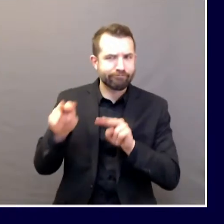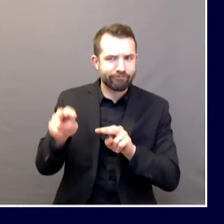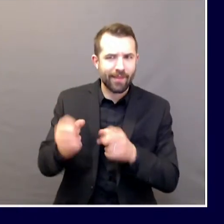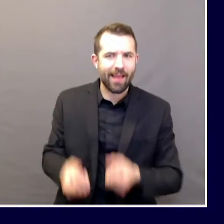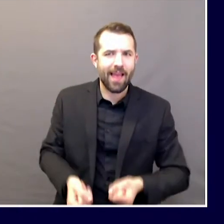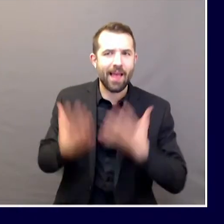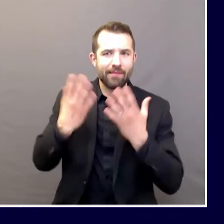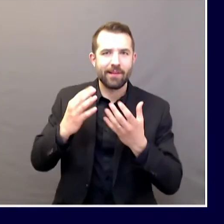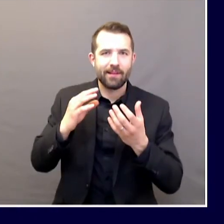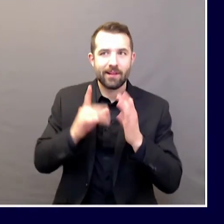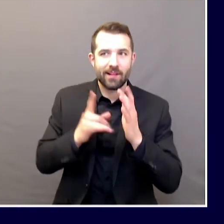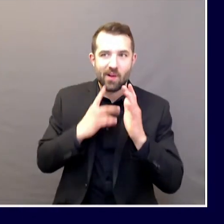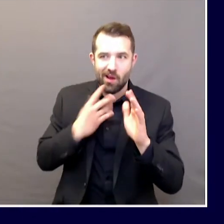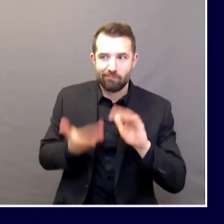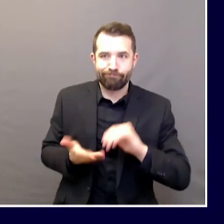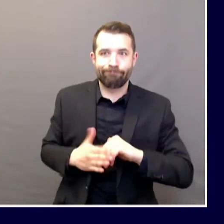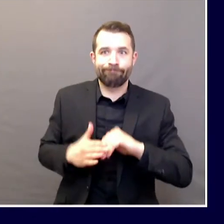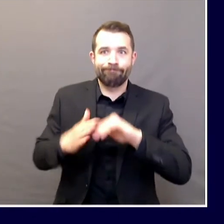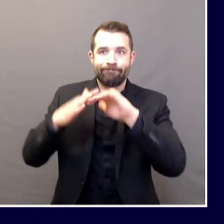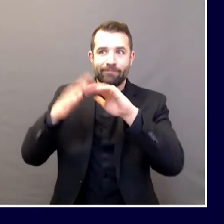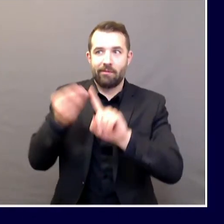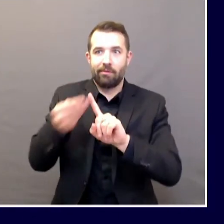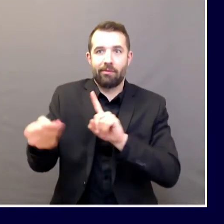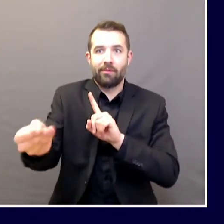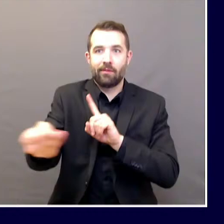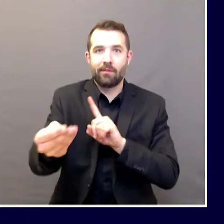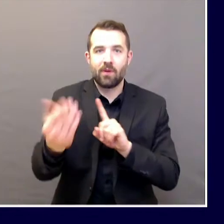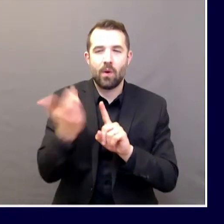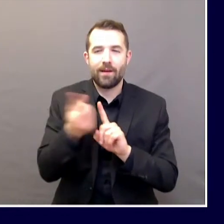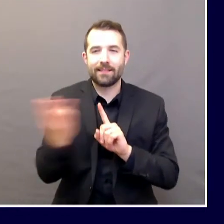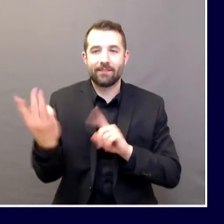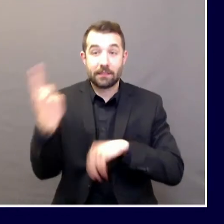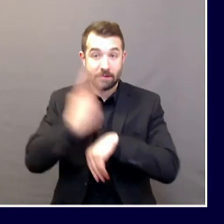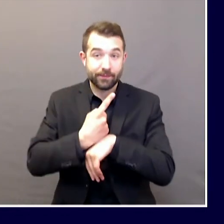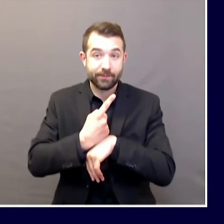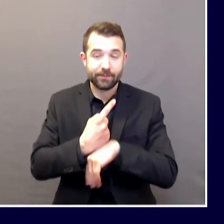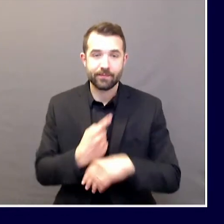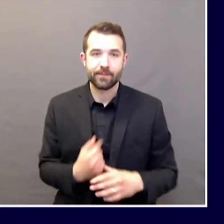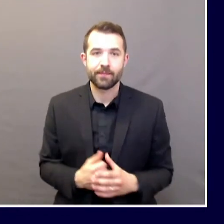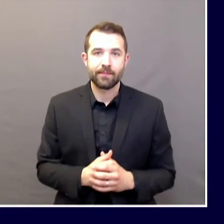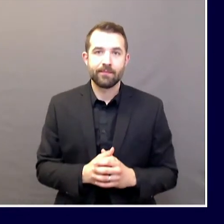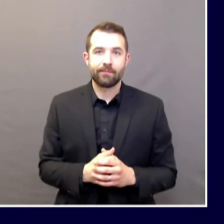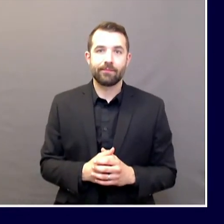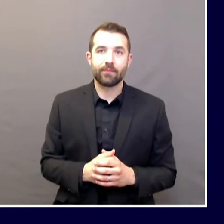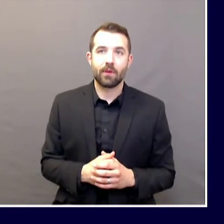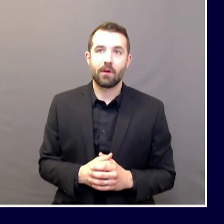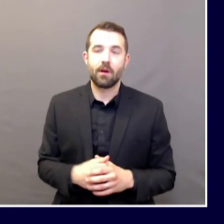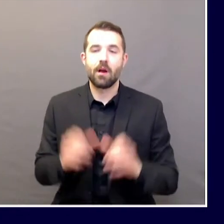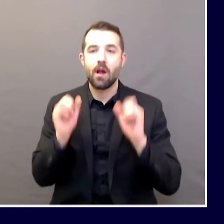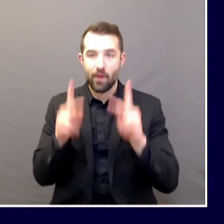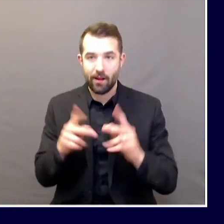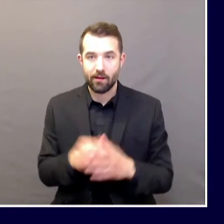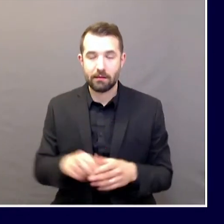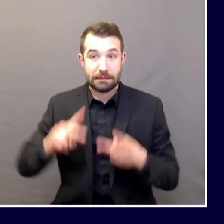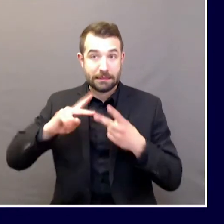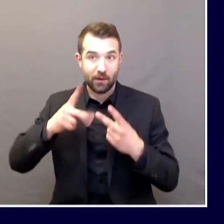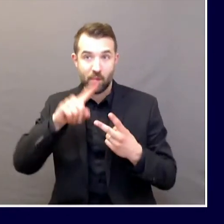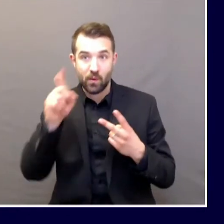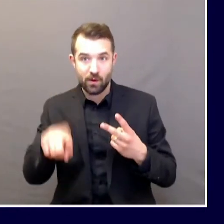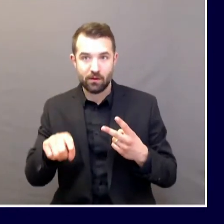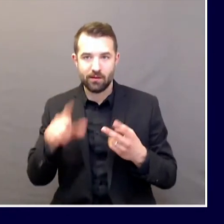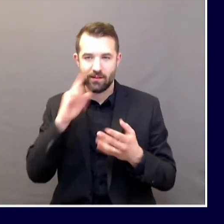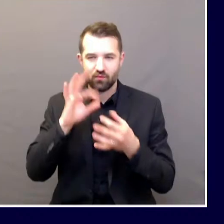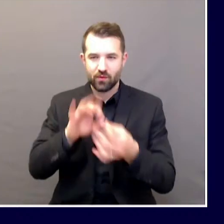days now. And then, so obviously vaccines are being distributed. We're talking about that a lot, and some restrictions are loosening starting